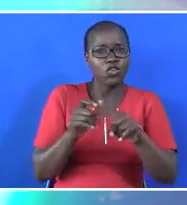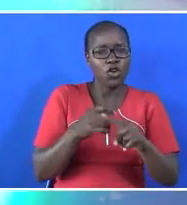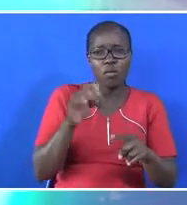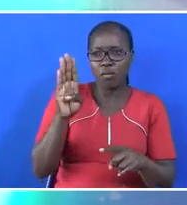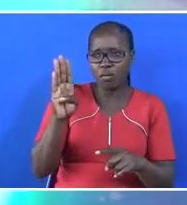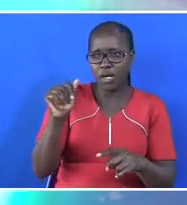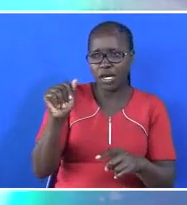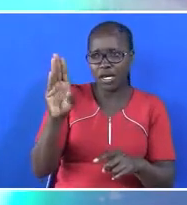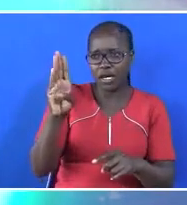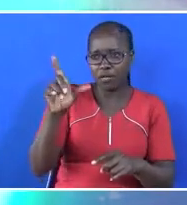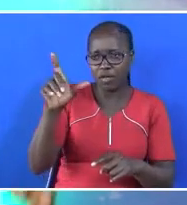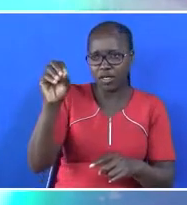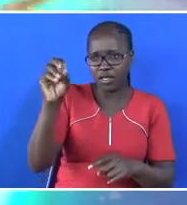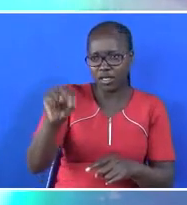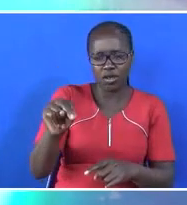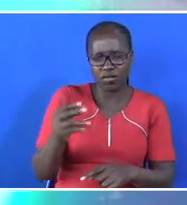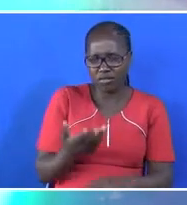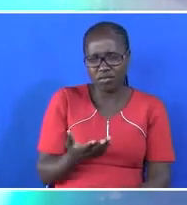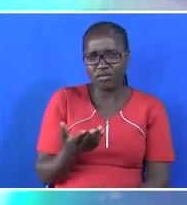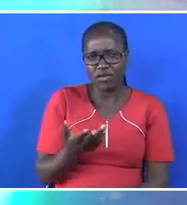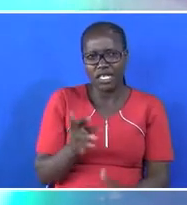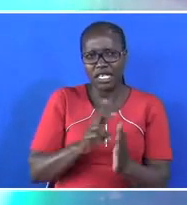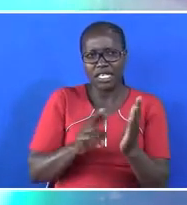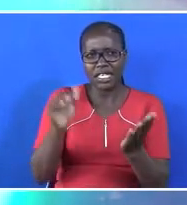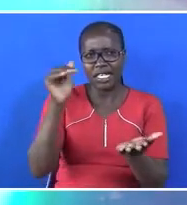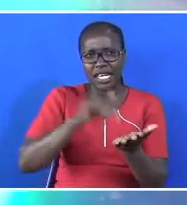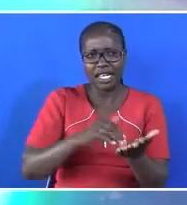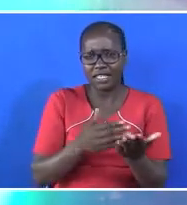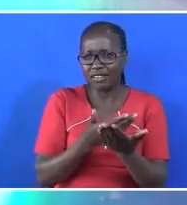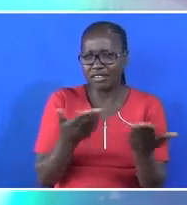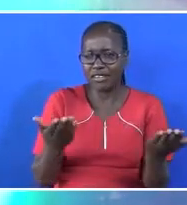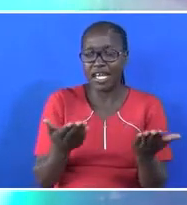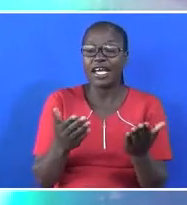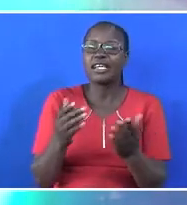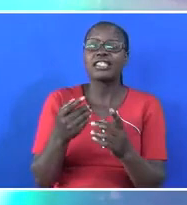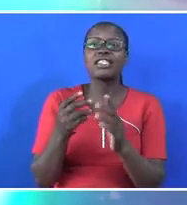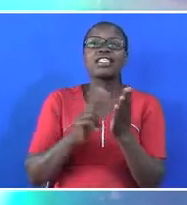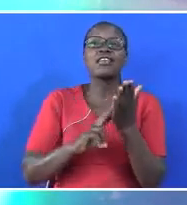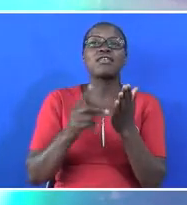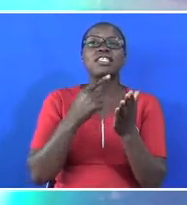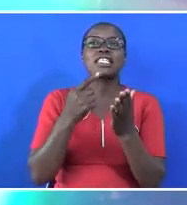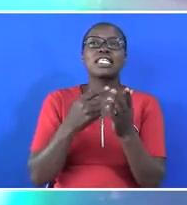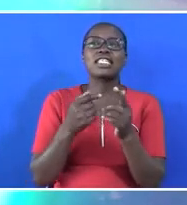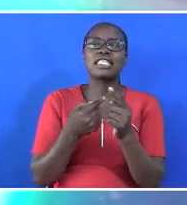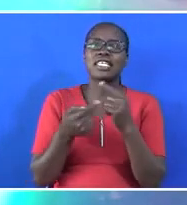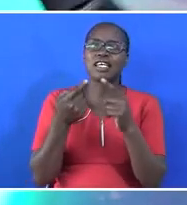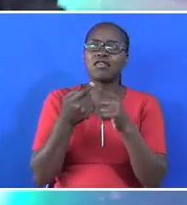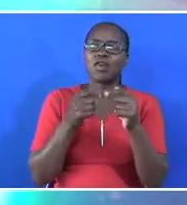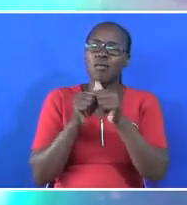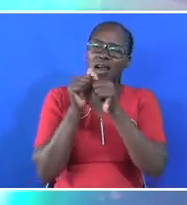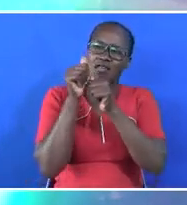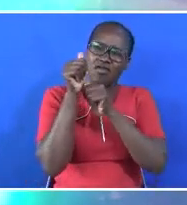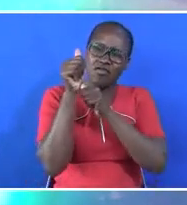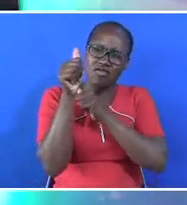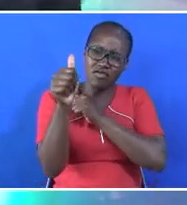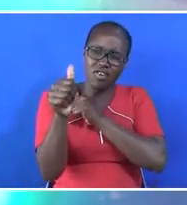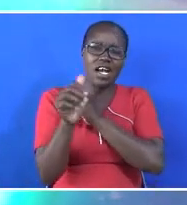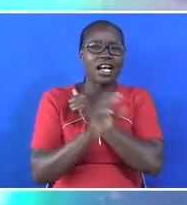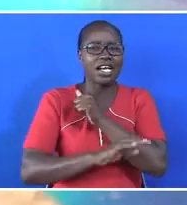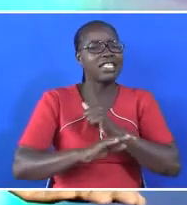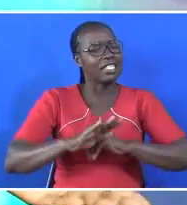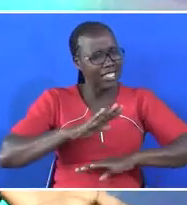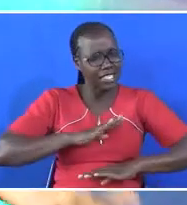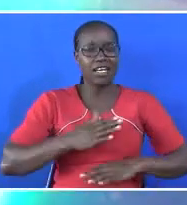Babylon. Can you read that again in your Bible? The text says they came from a far country. That's sufficient. That's